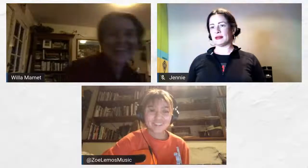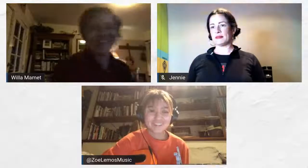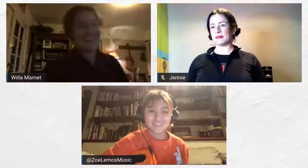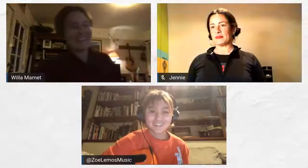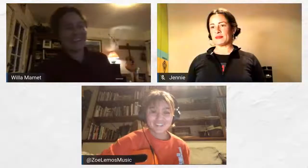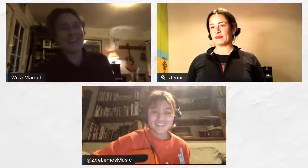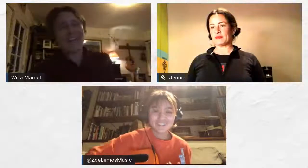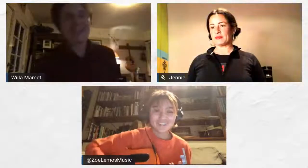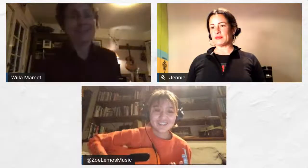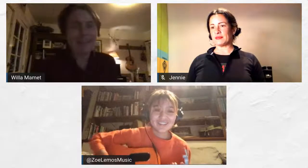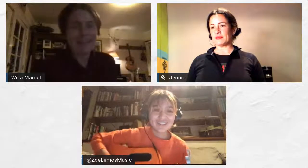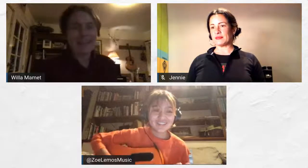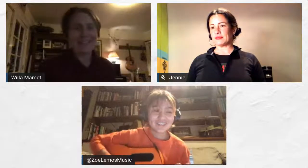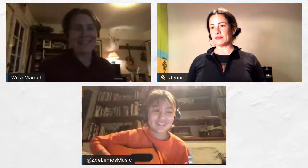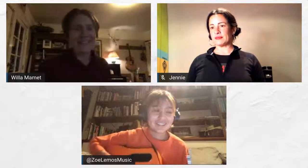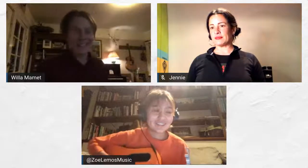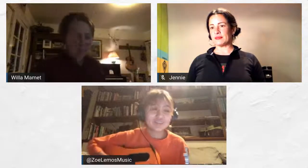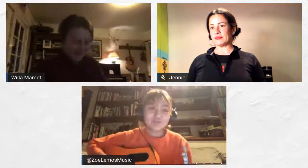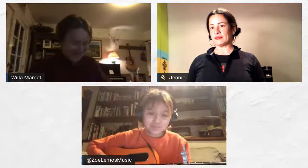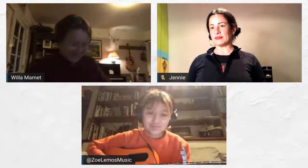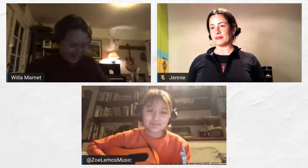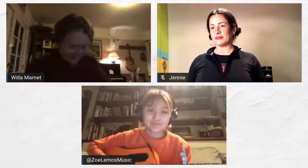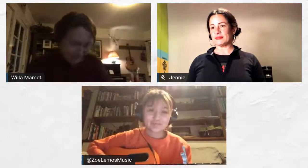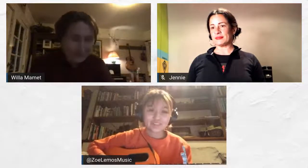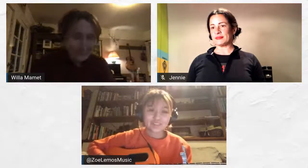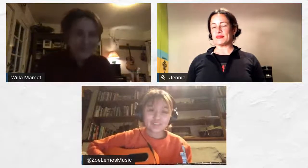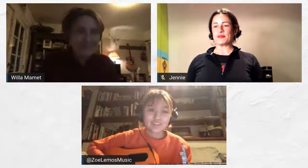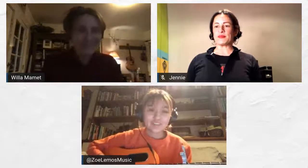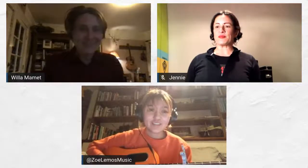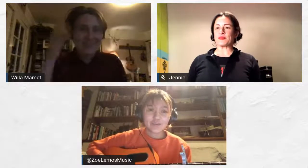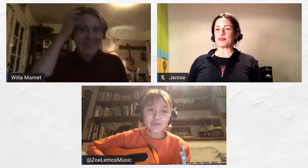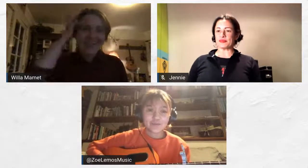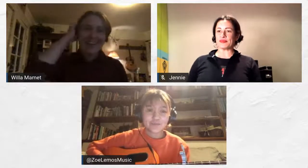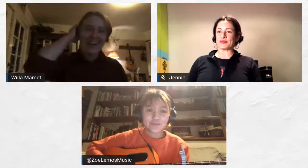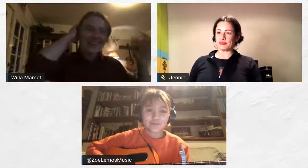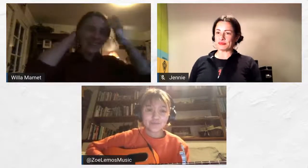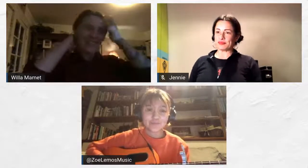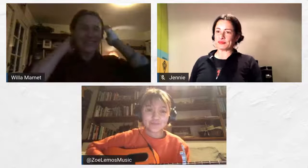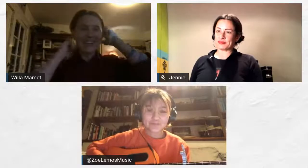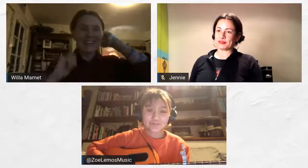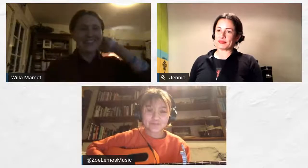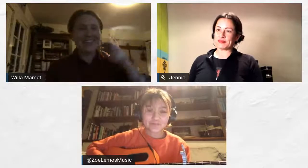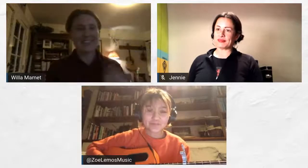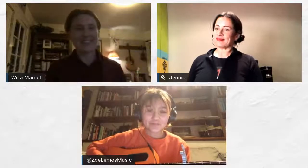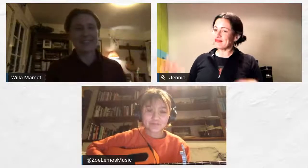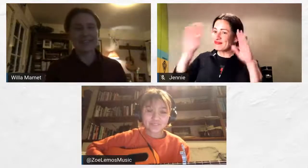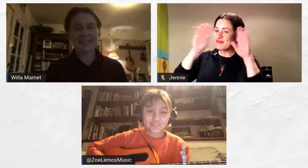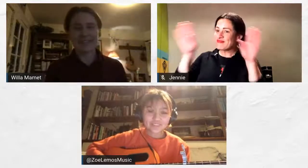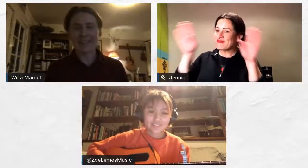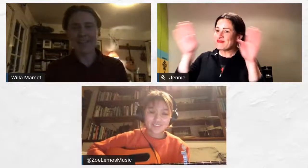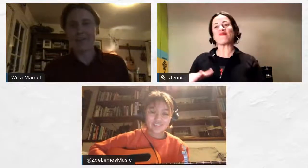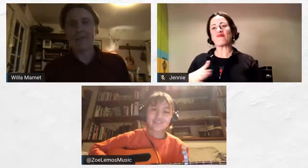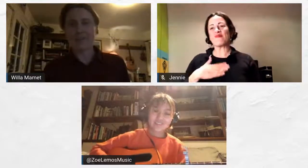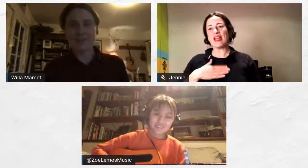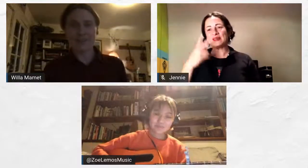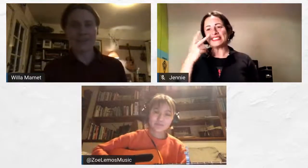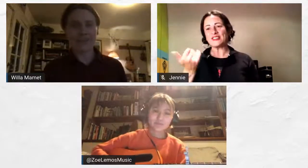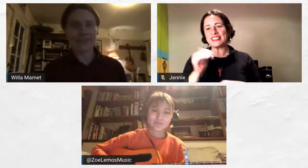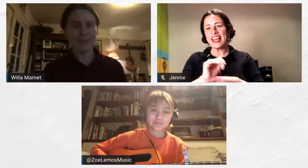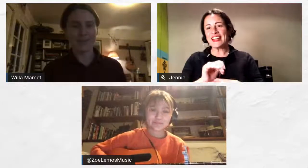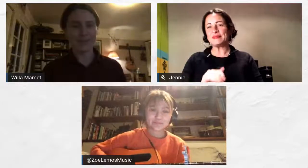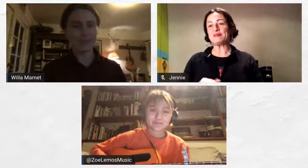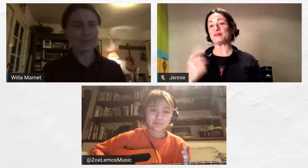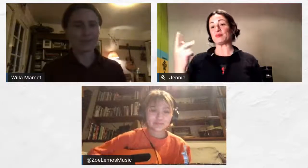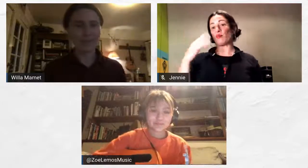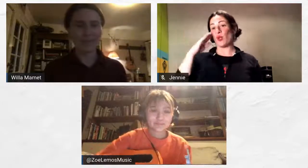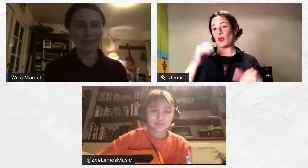Hey! Okay, I'm gonna get my lamp in a second. Hi, darling. Hello. I'm so glad to see you here tonight. Zoe and I have